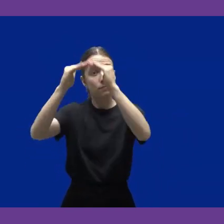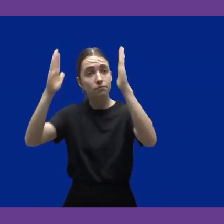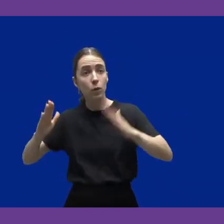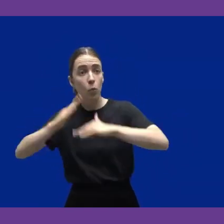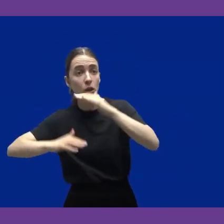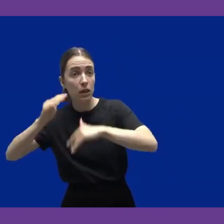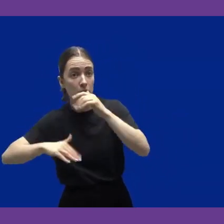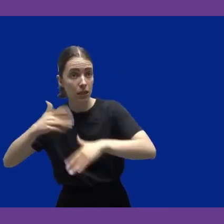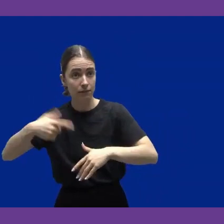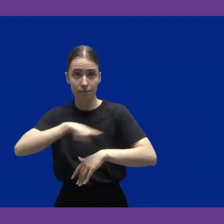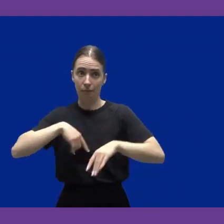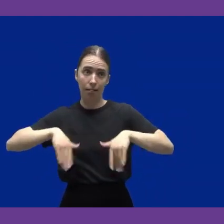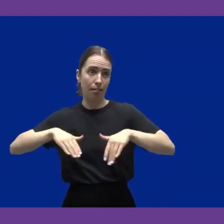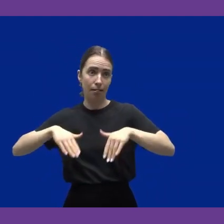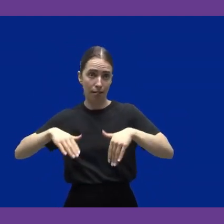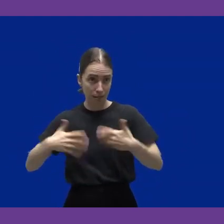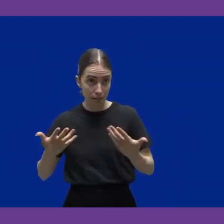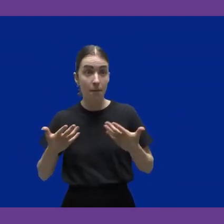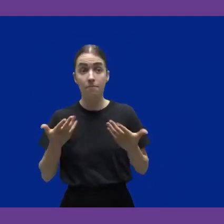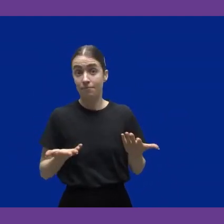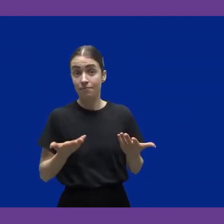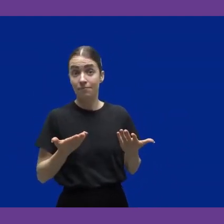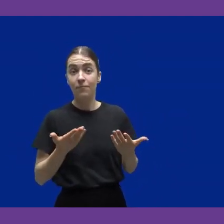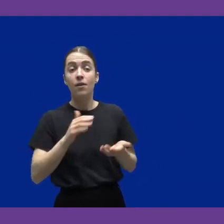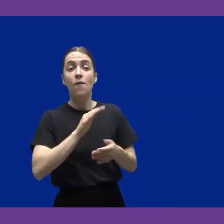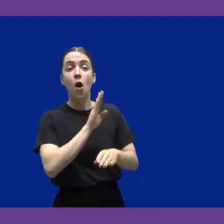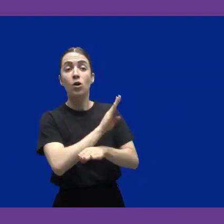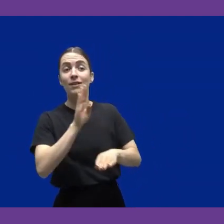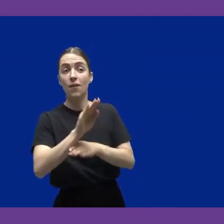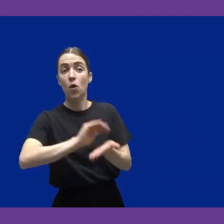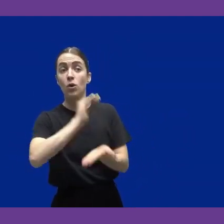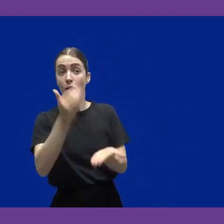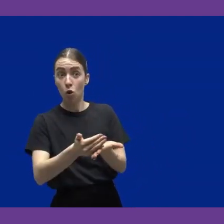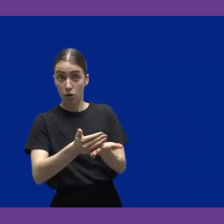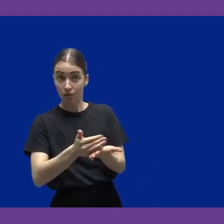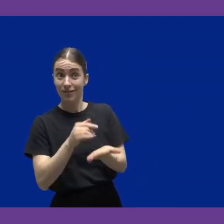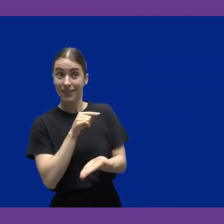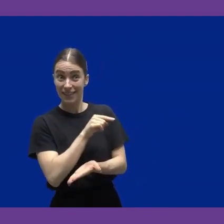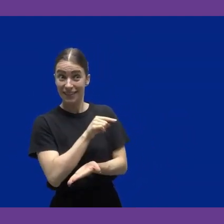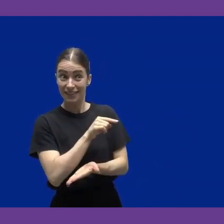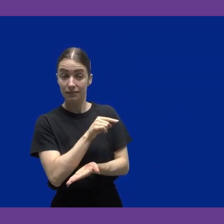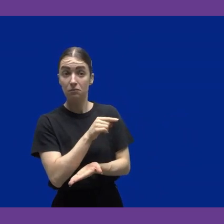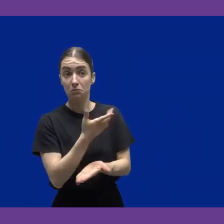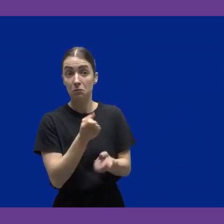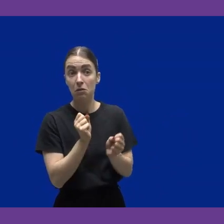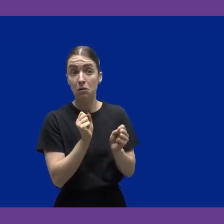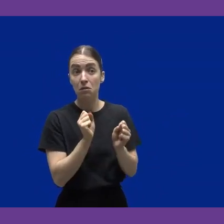from Fundación Once? And Fernando, I suppose that we would support